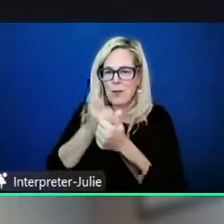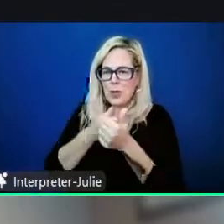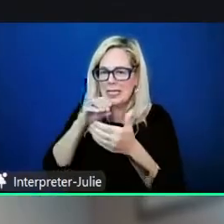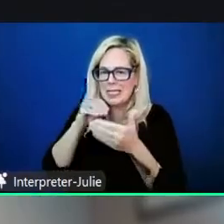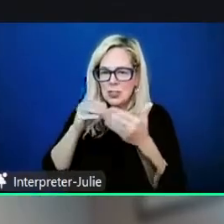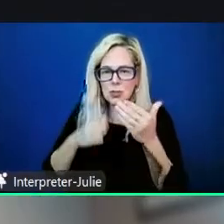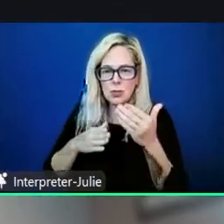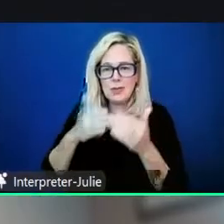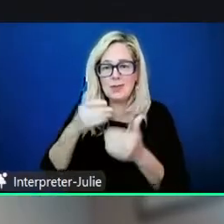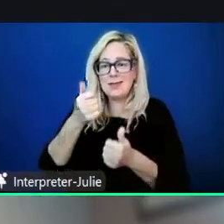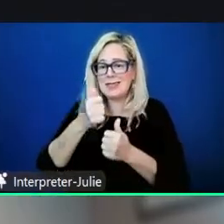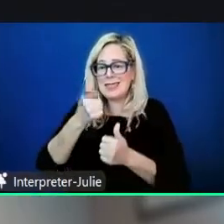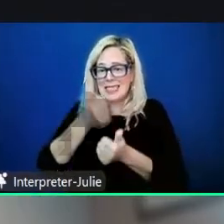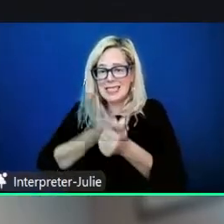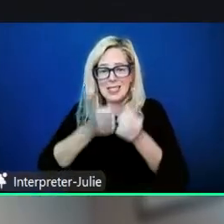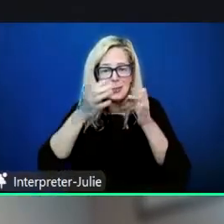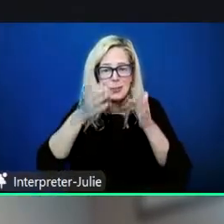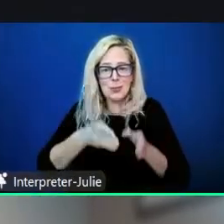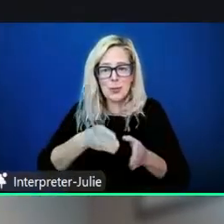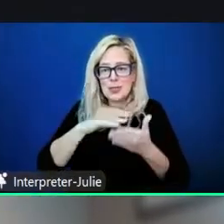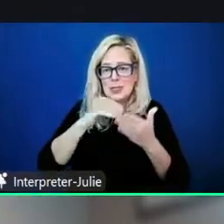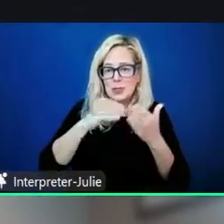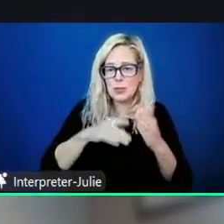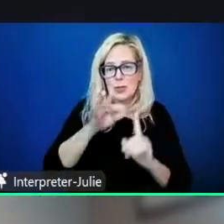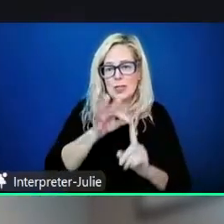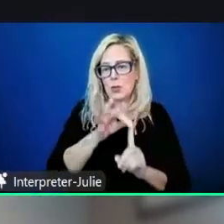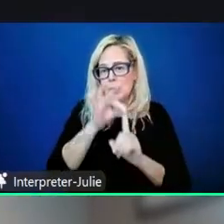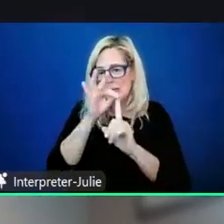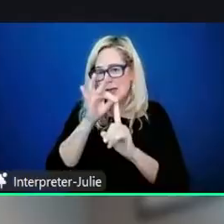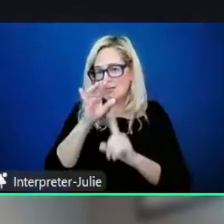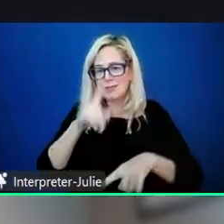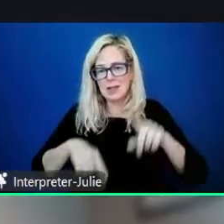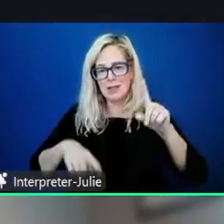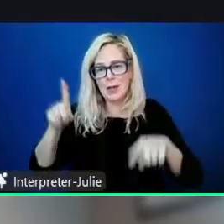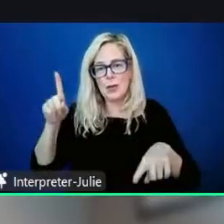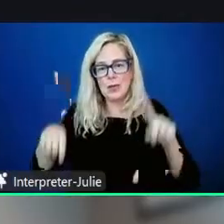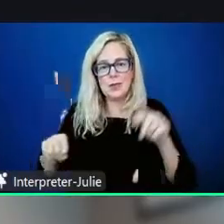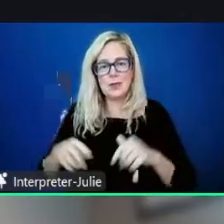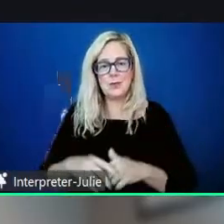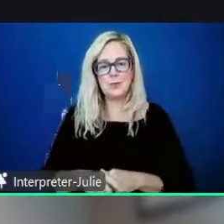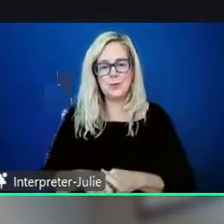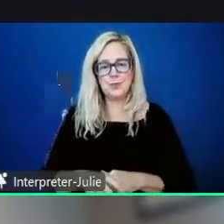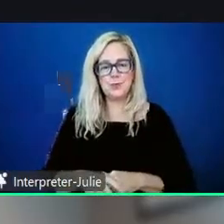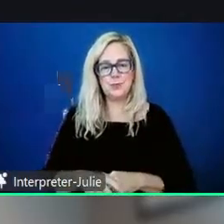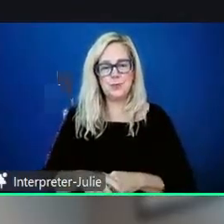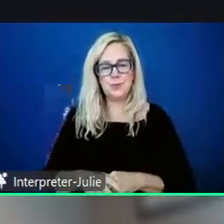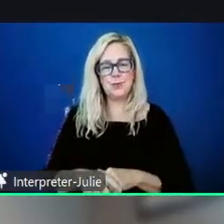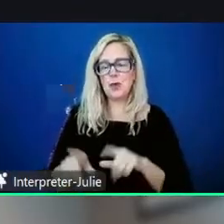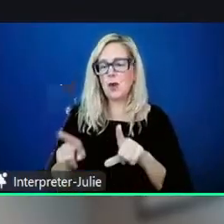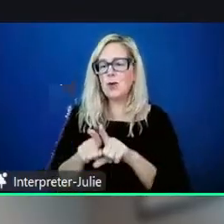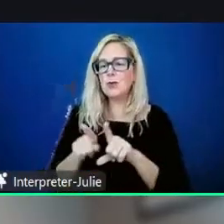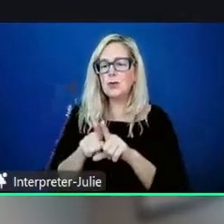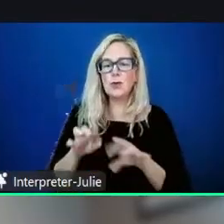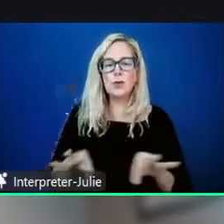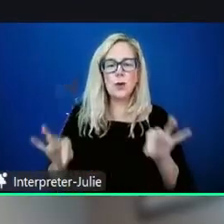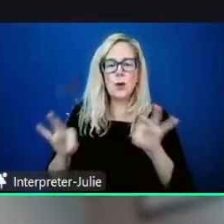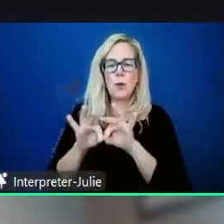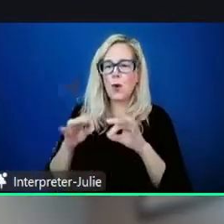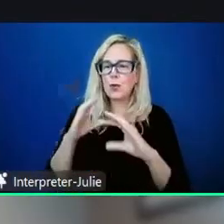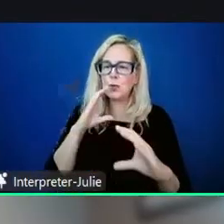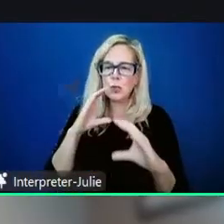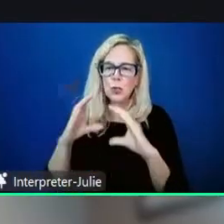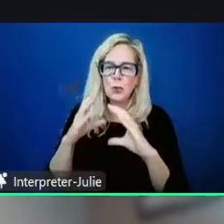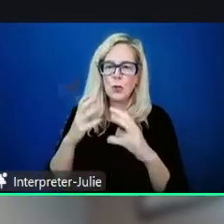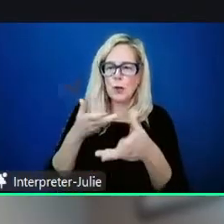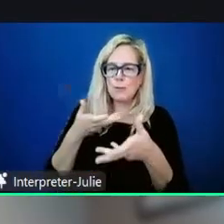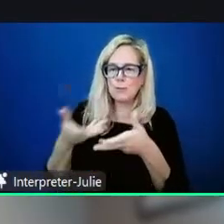unique. And third, it's really helpful to have a good relationship with a disability resource professional in the school